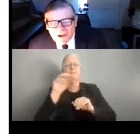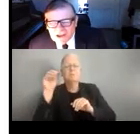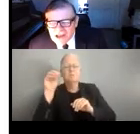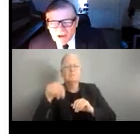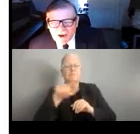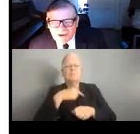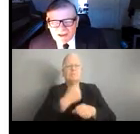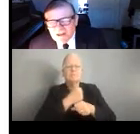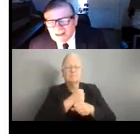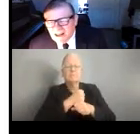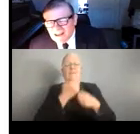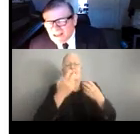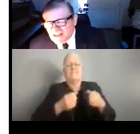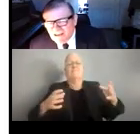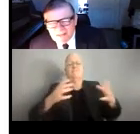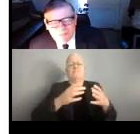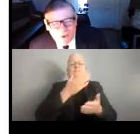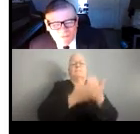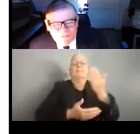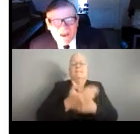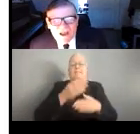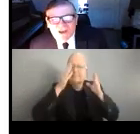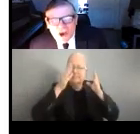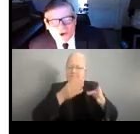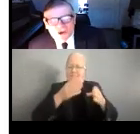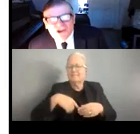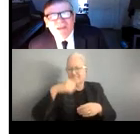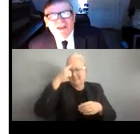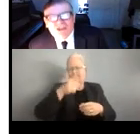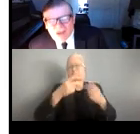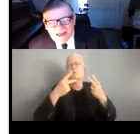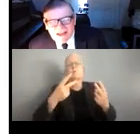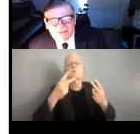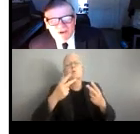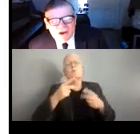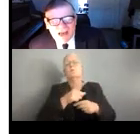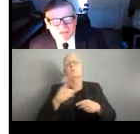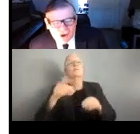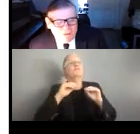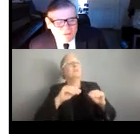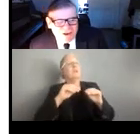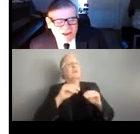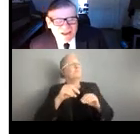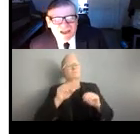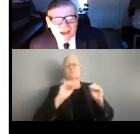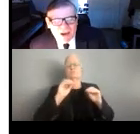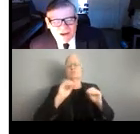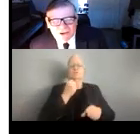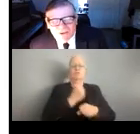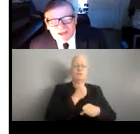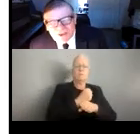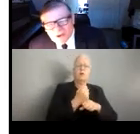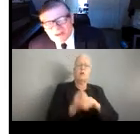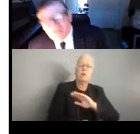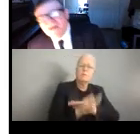employers network on disability. And I think this is really important. No good just being trained if you don't have job opportunities to go into. And